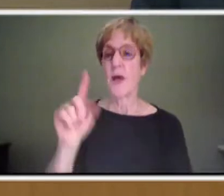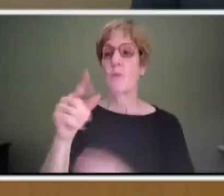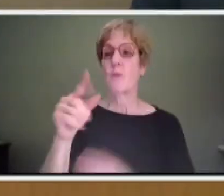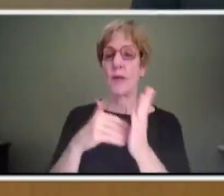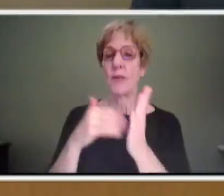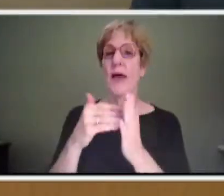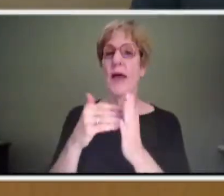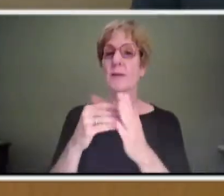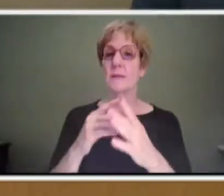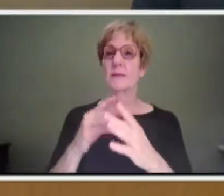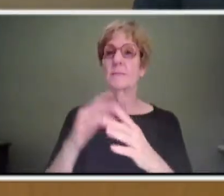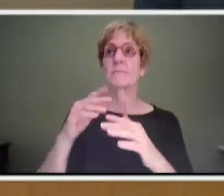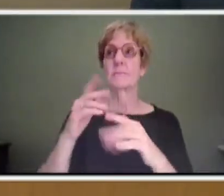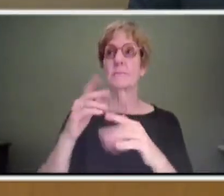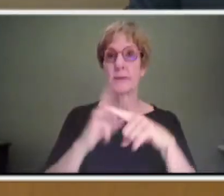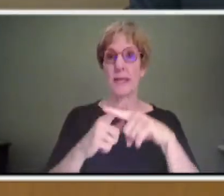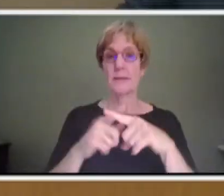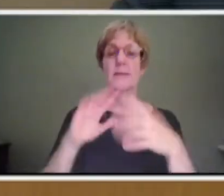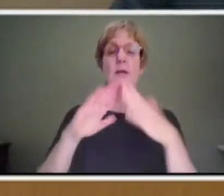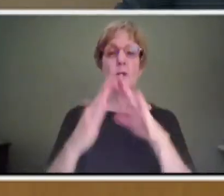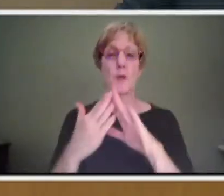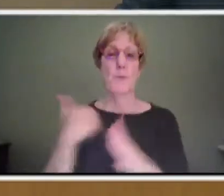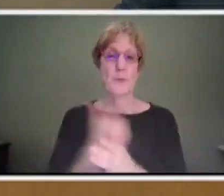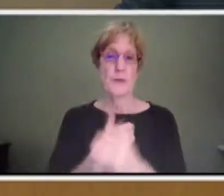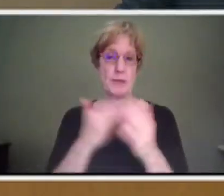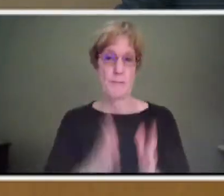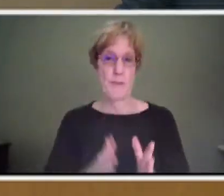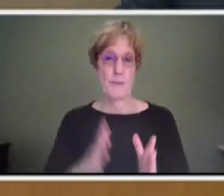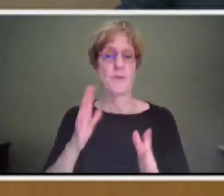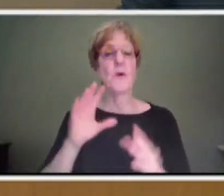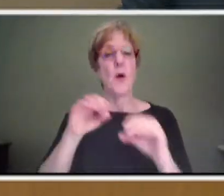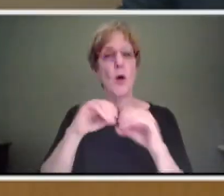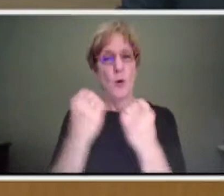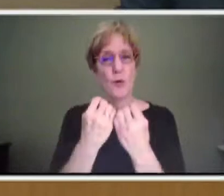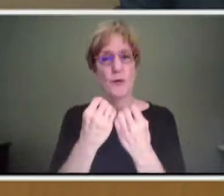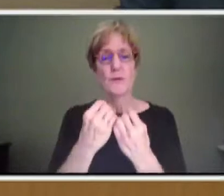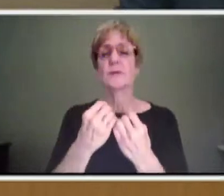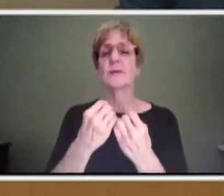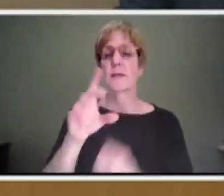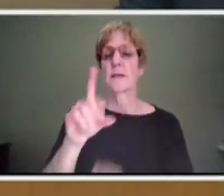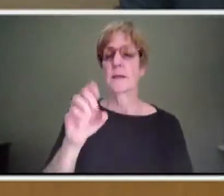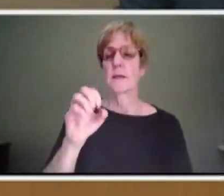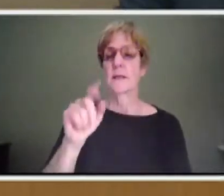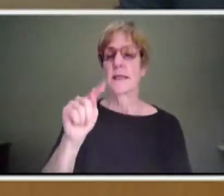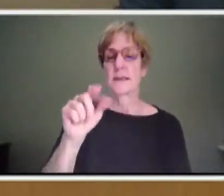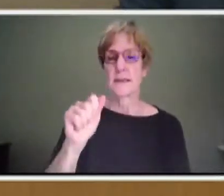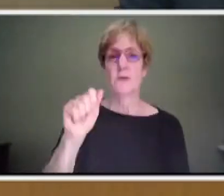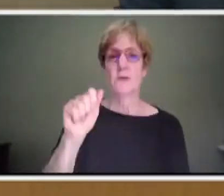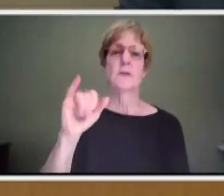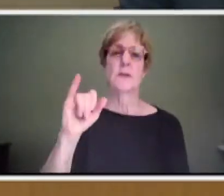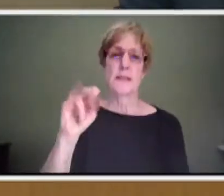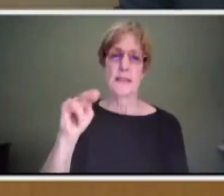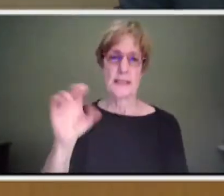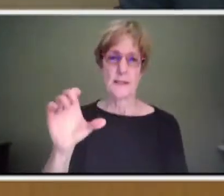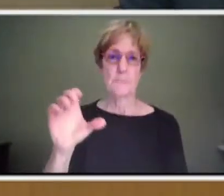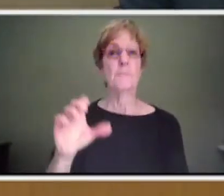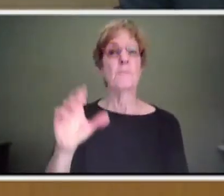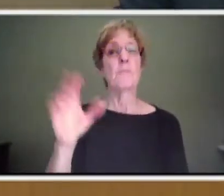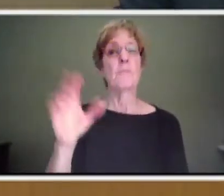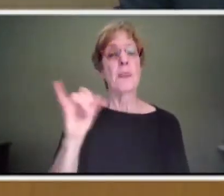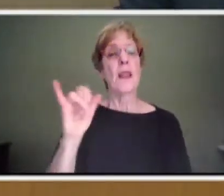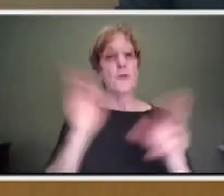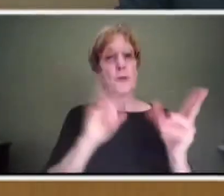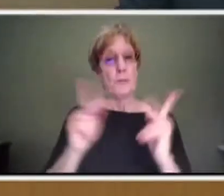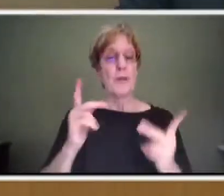community members of our partner organization, Delta Sigma Theta Sorority Incorporated, but most importantly, the citizens of